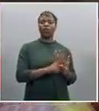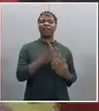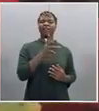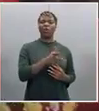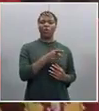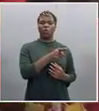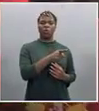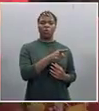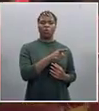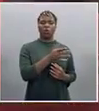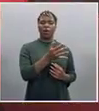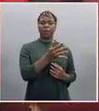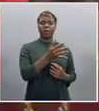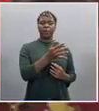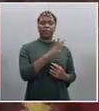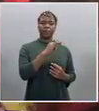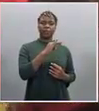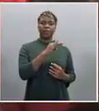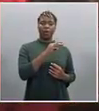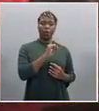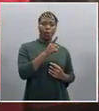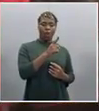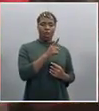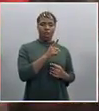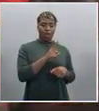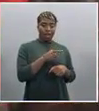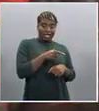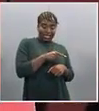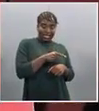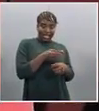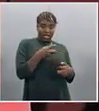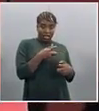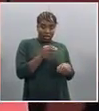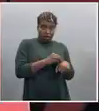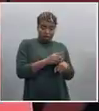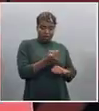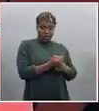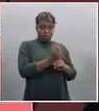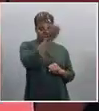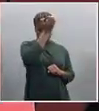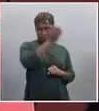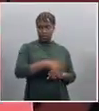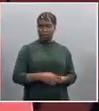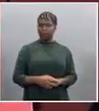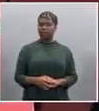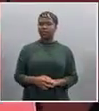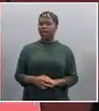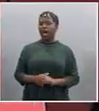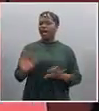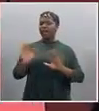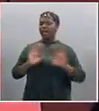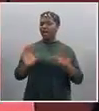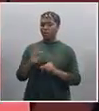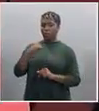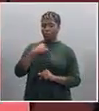take out all of the internal strength of the federation. No one is going to distort